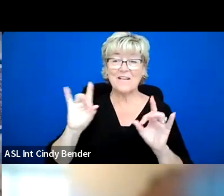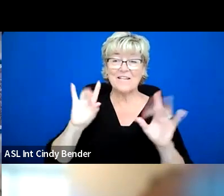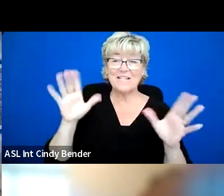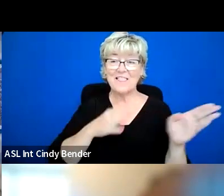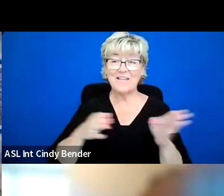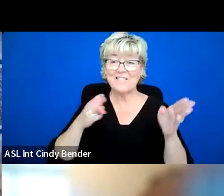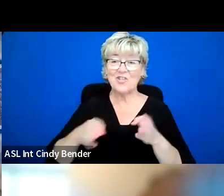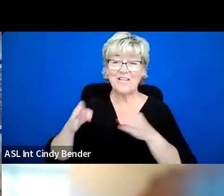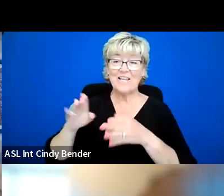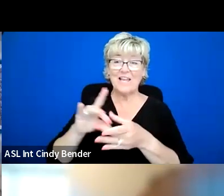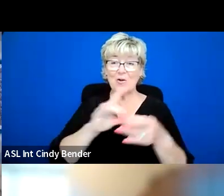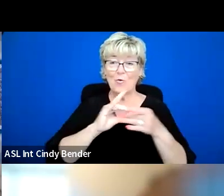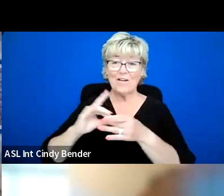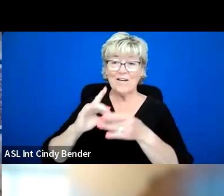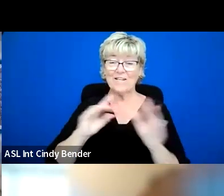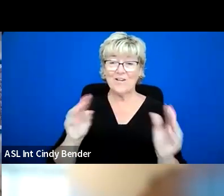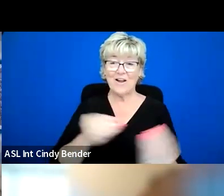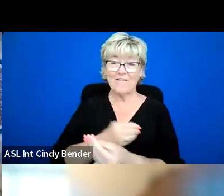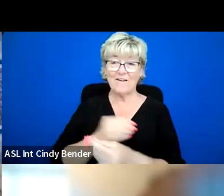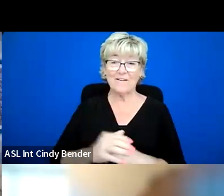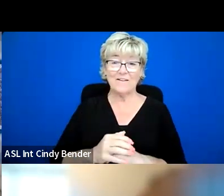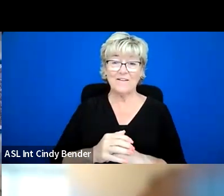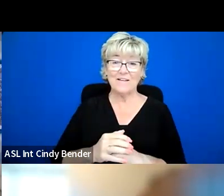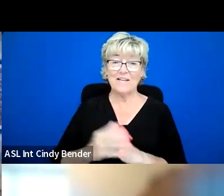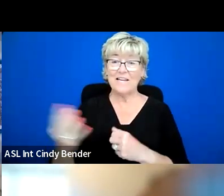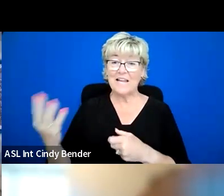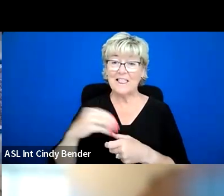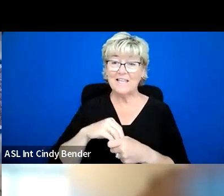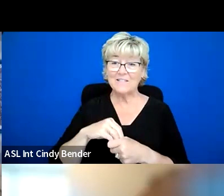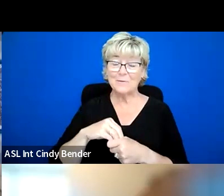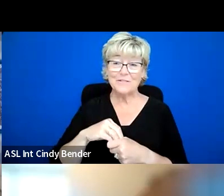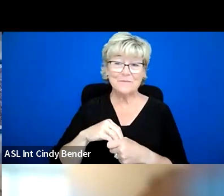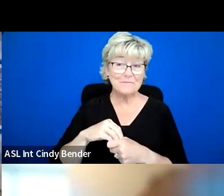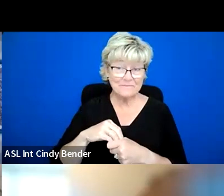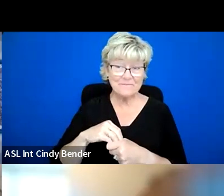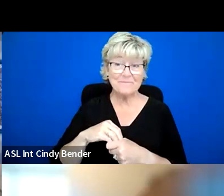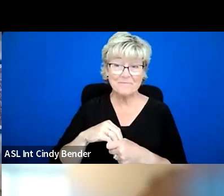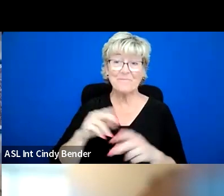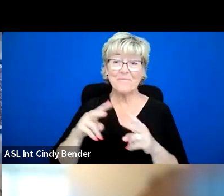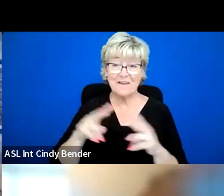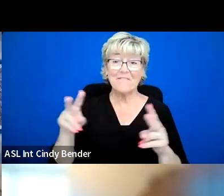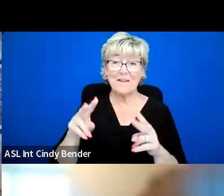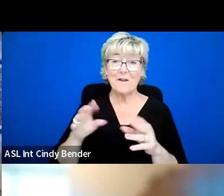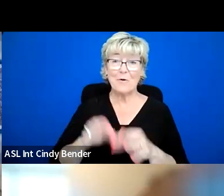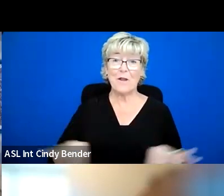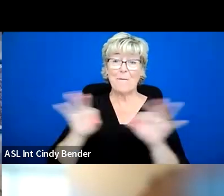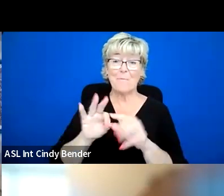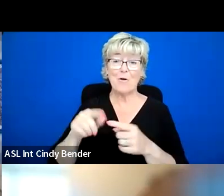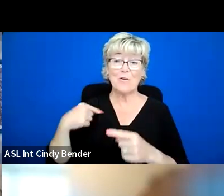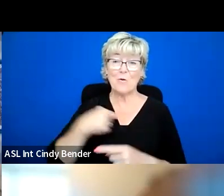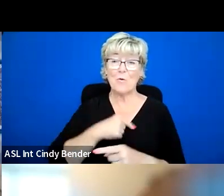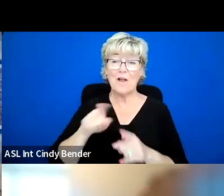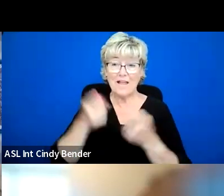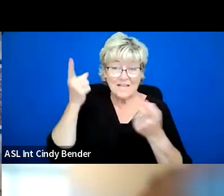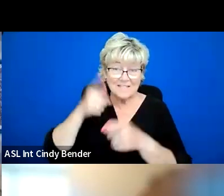Planning and Coordination Branch. Inclusivity is very important to us, as well as collaboration